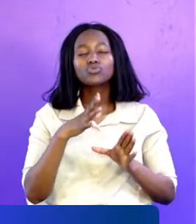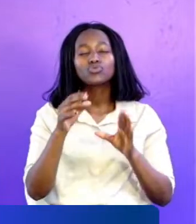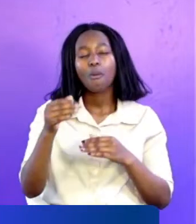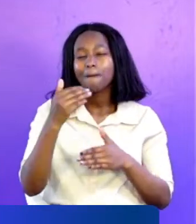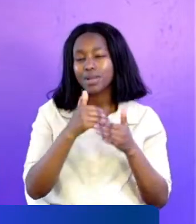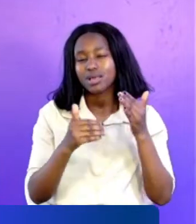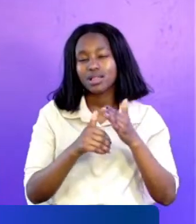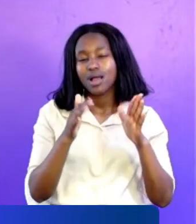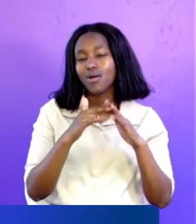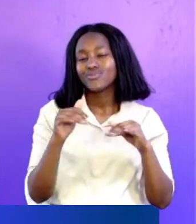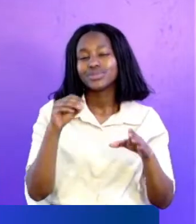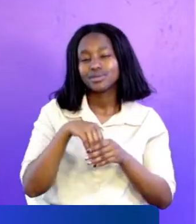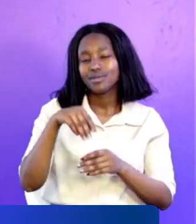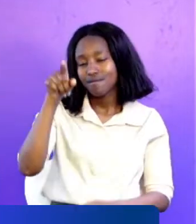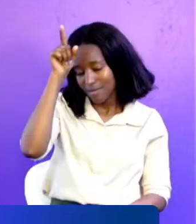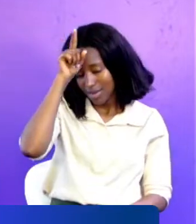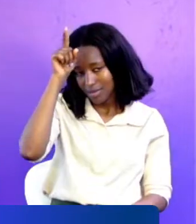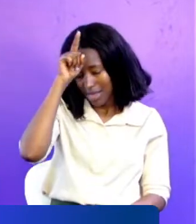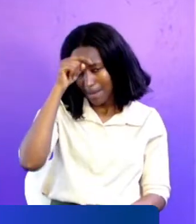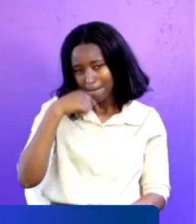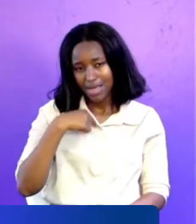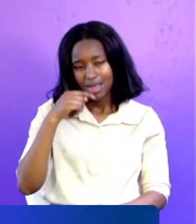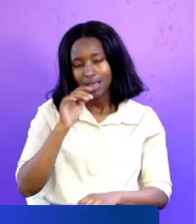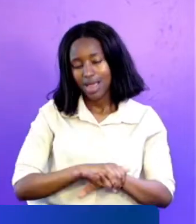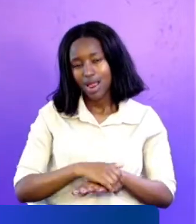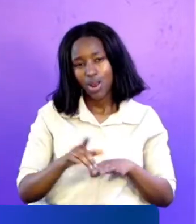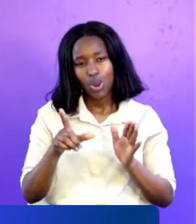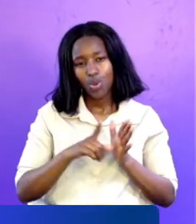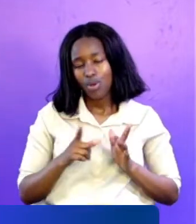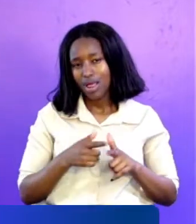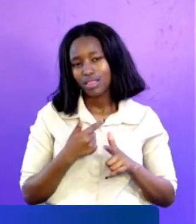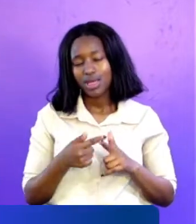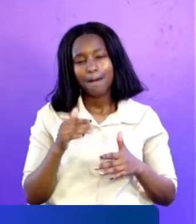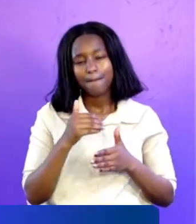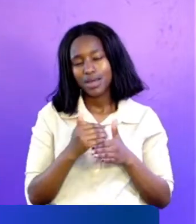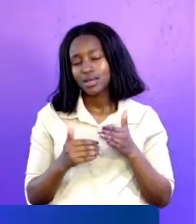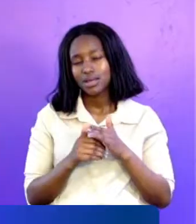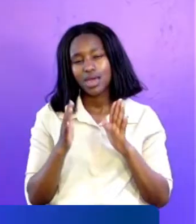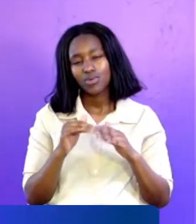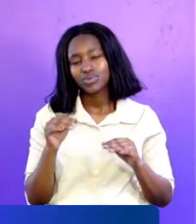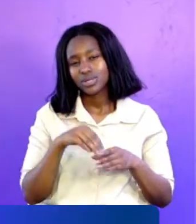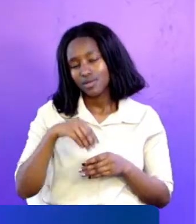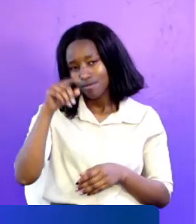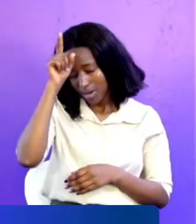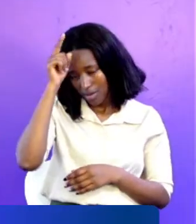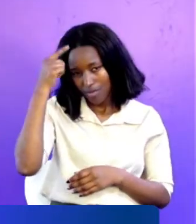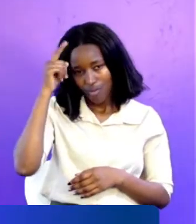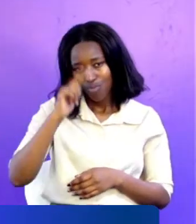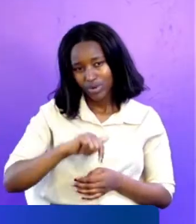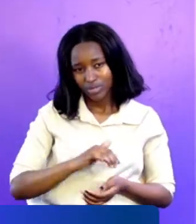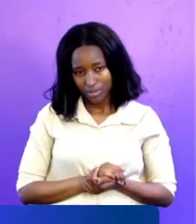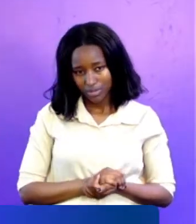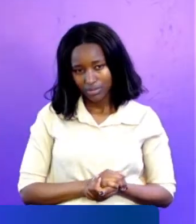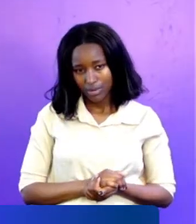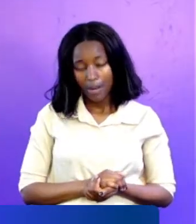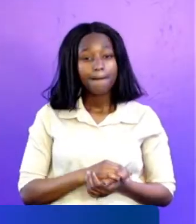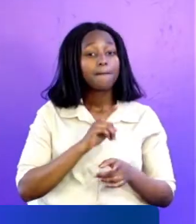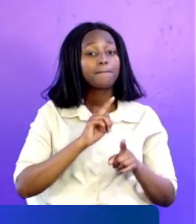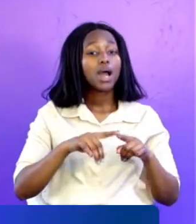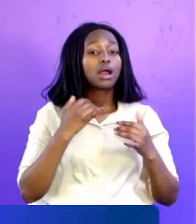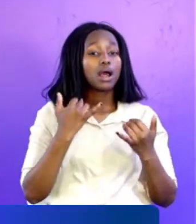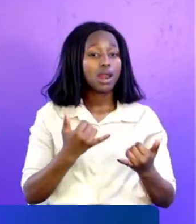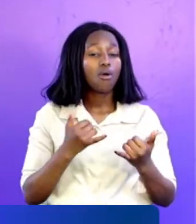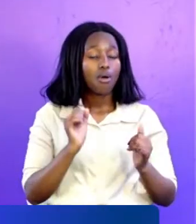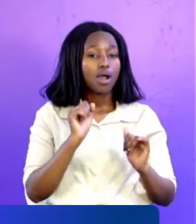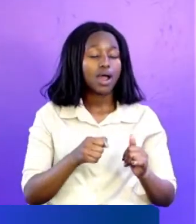village, taking a loan to build a home in the village will help me. Yeah. Instead of that, why don't you create a fund for